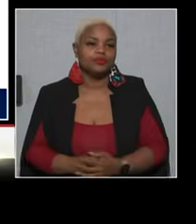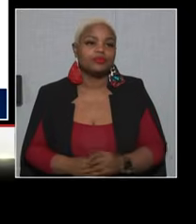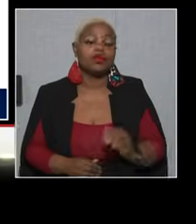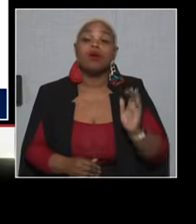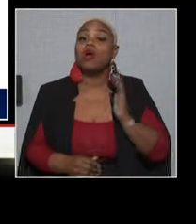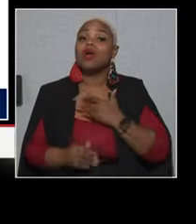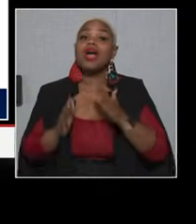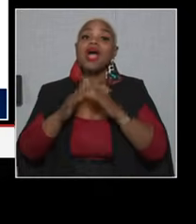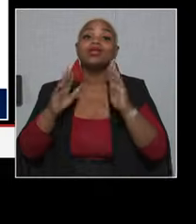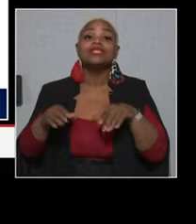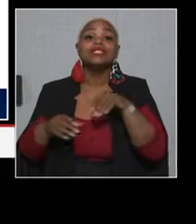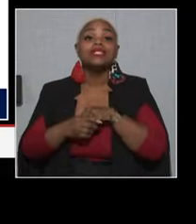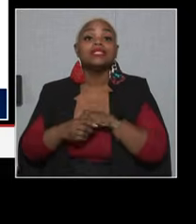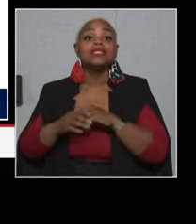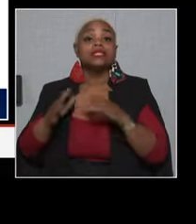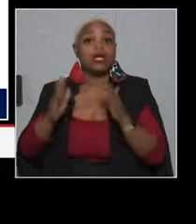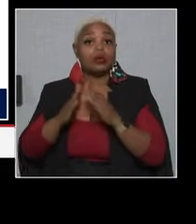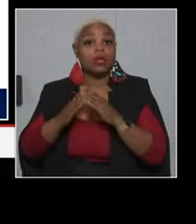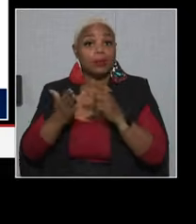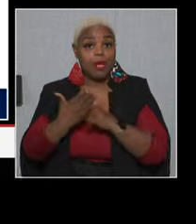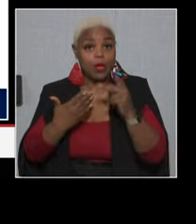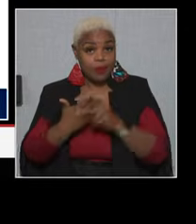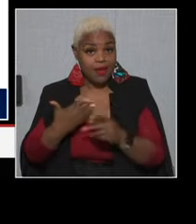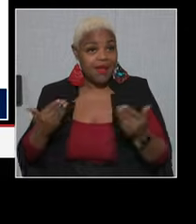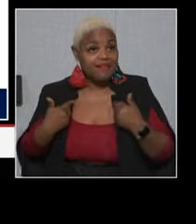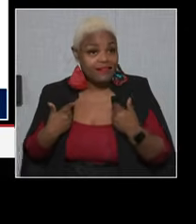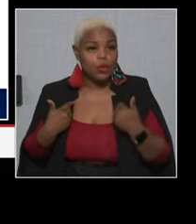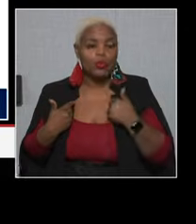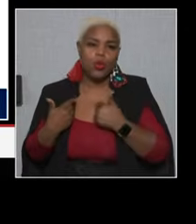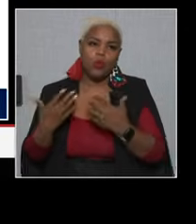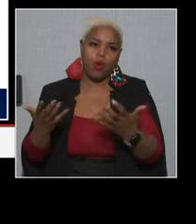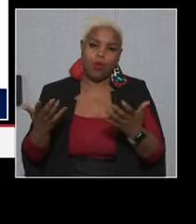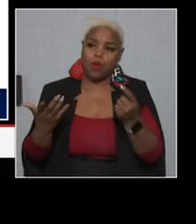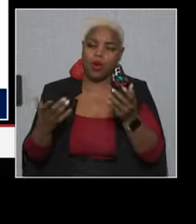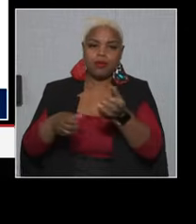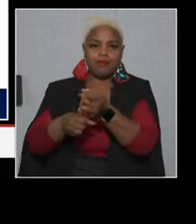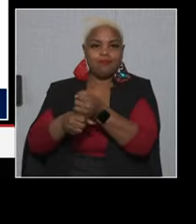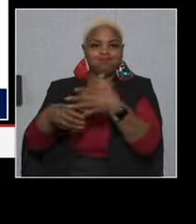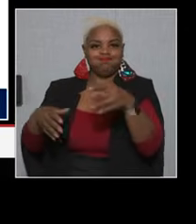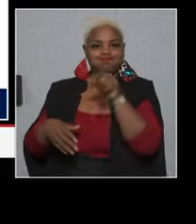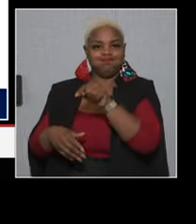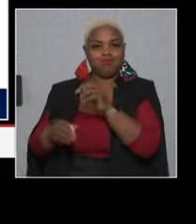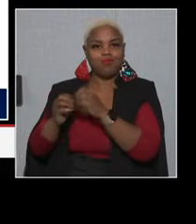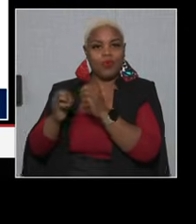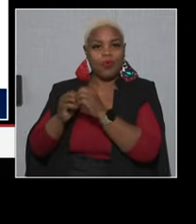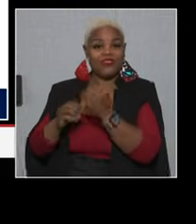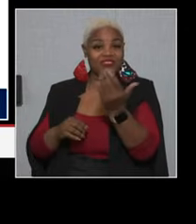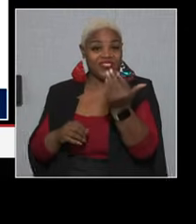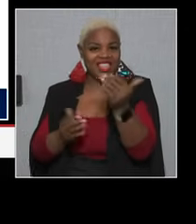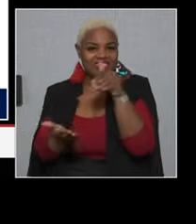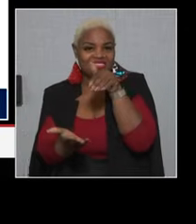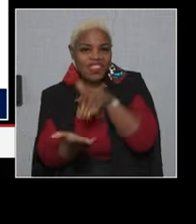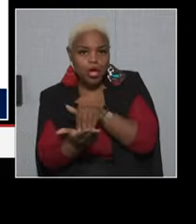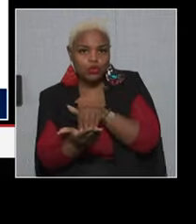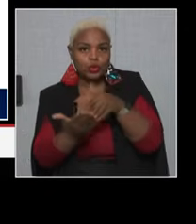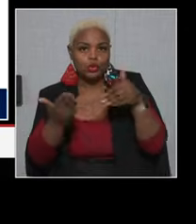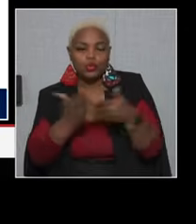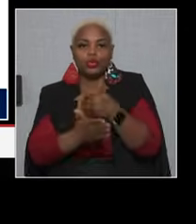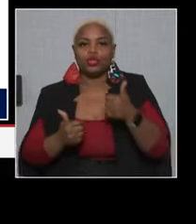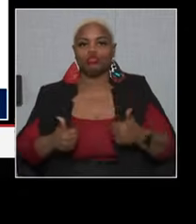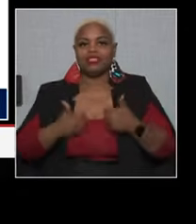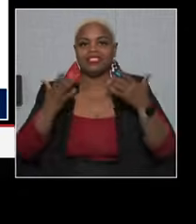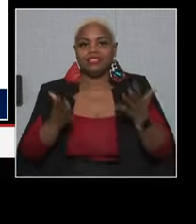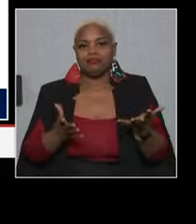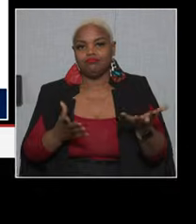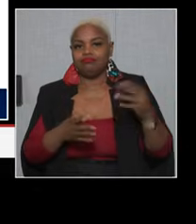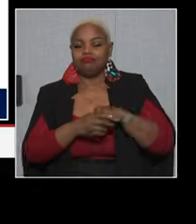program, we had set out to grow the downtown residential base by 15,000 new residents. And I'll just say,